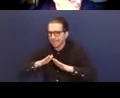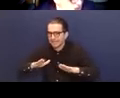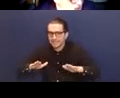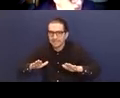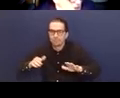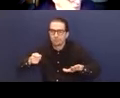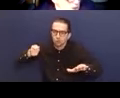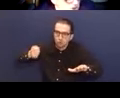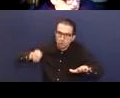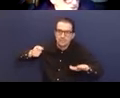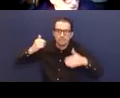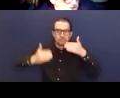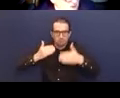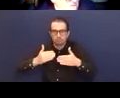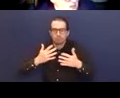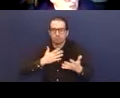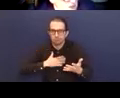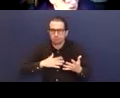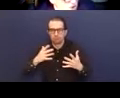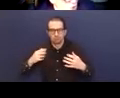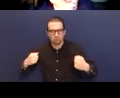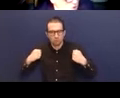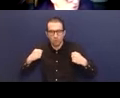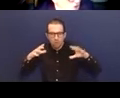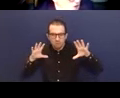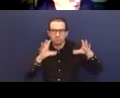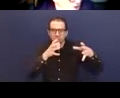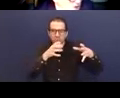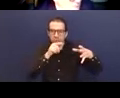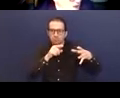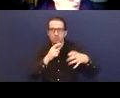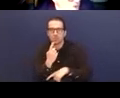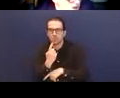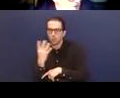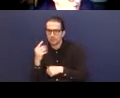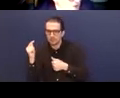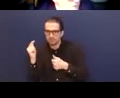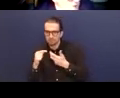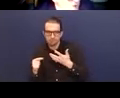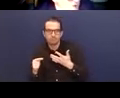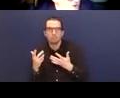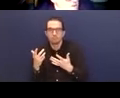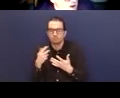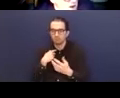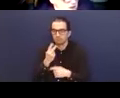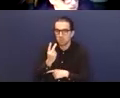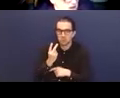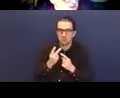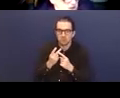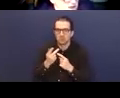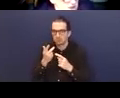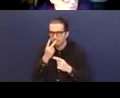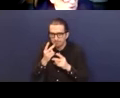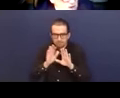parliaments, the public services, and the courts, the judiciaries, compared with national distributions by